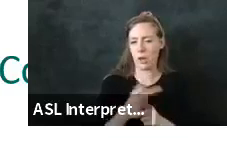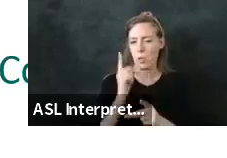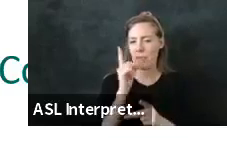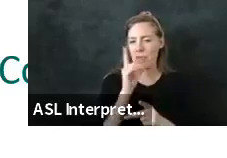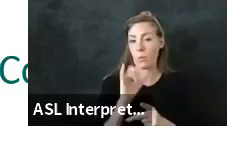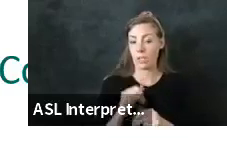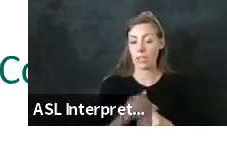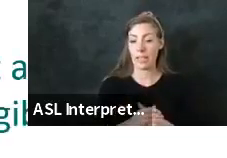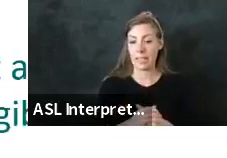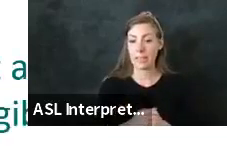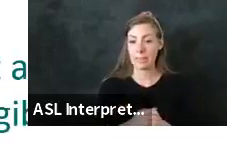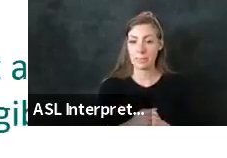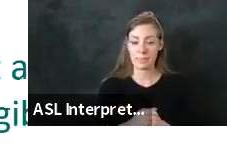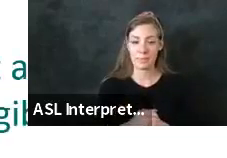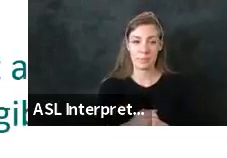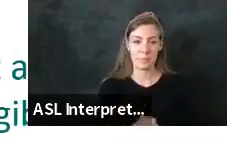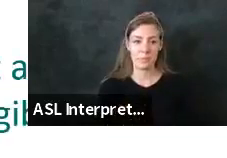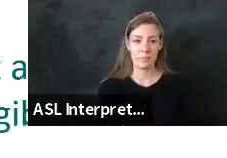partners.